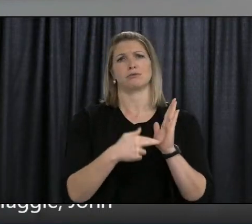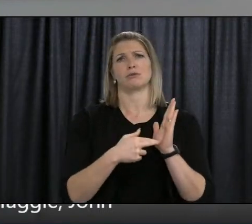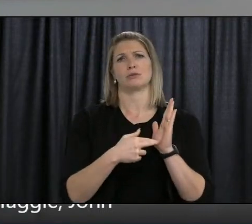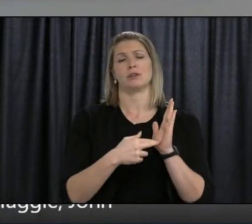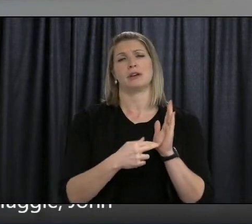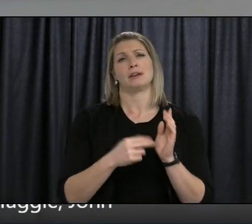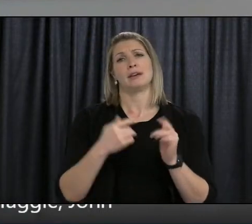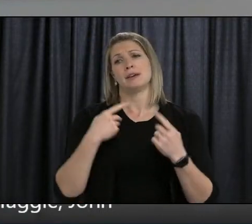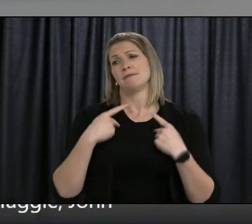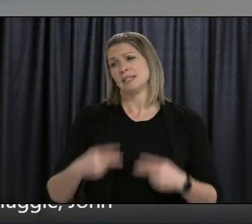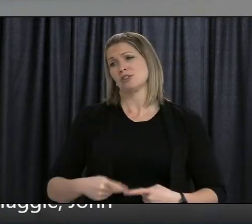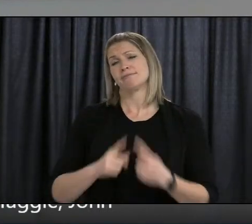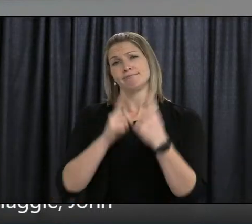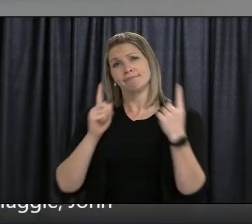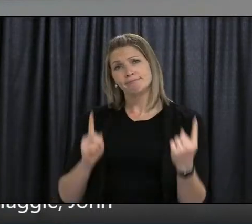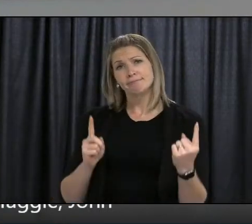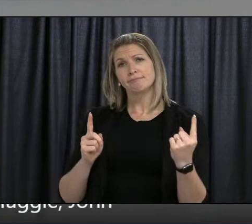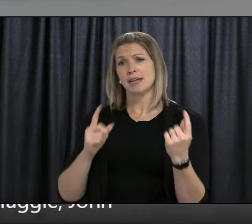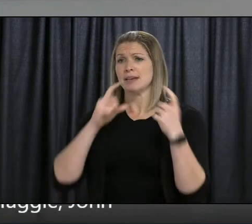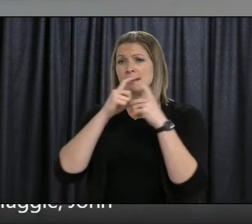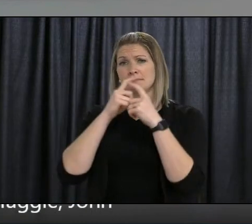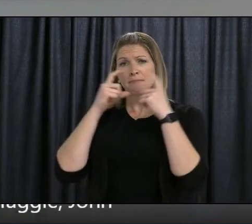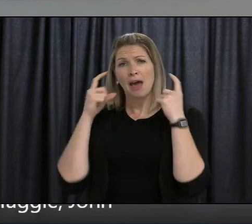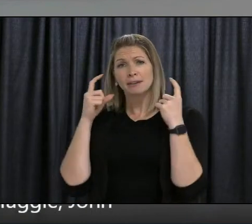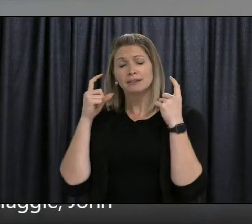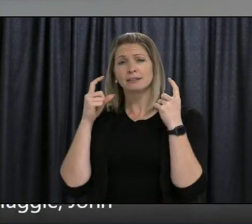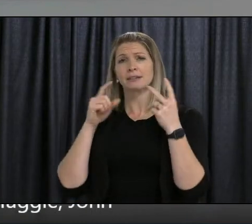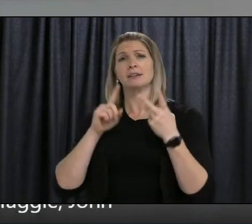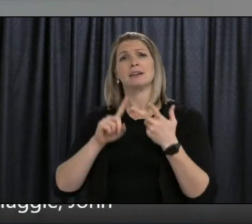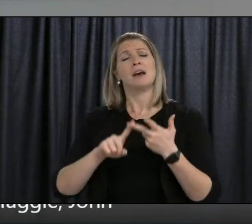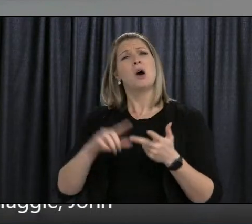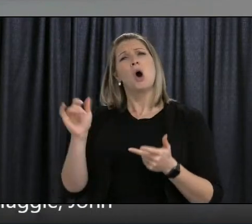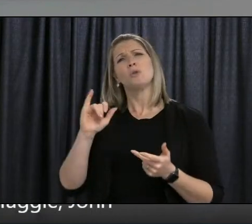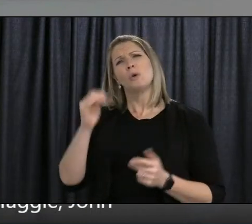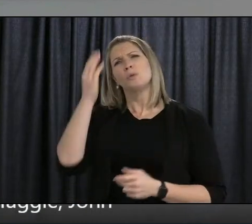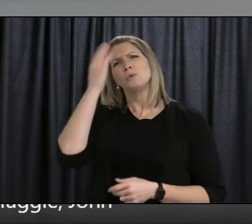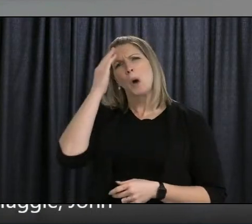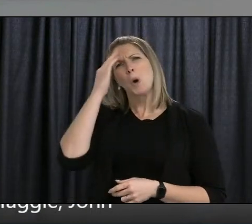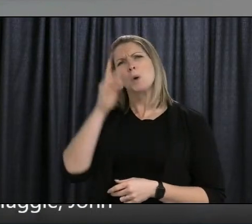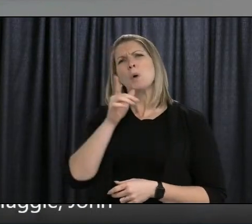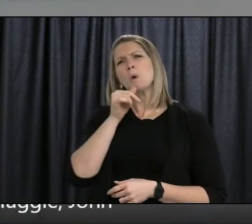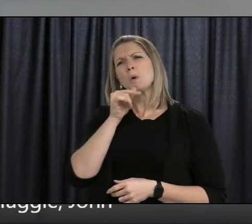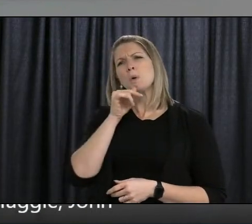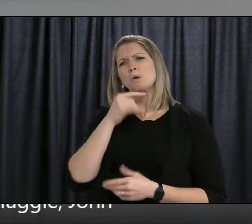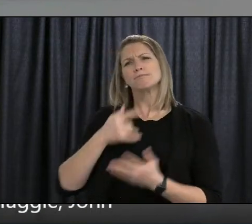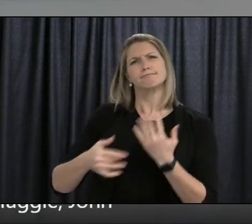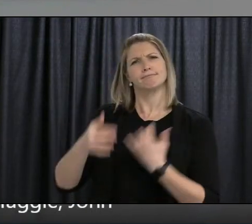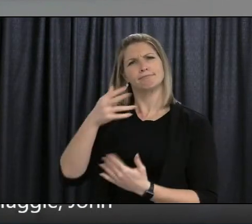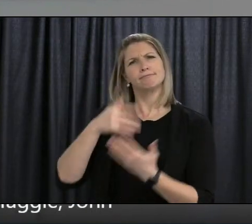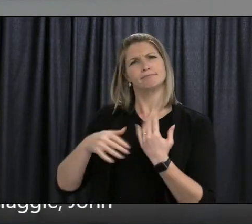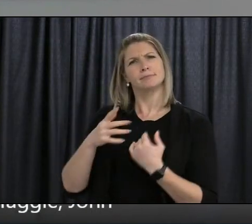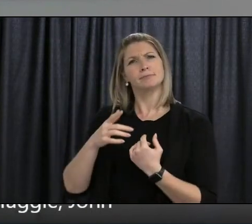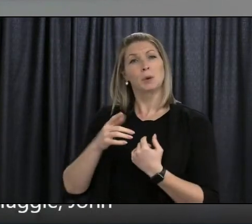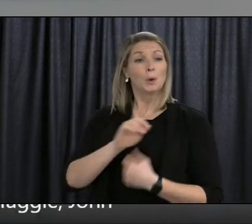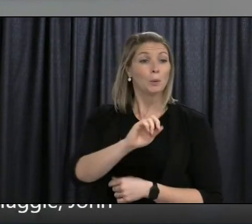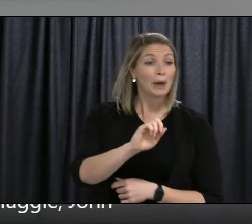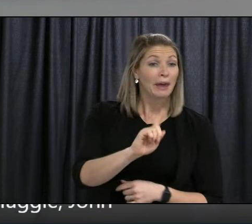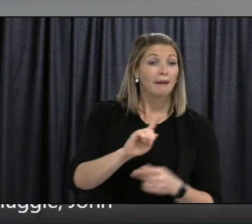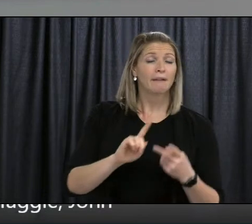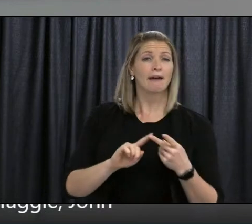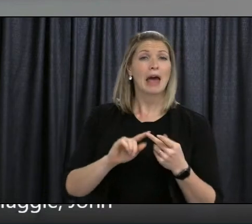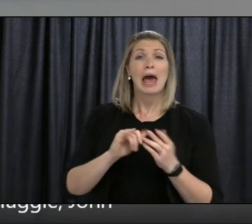your distance and wearing your mask and being responsible about who you mix with, for how long, and under what